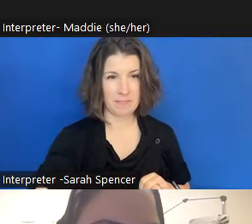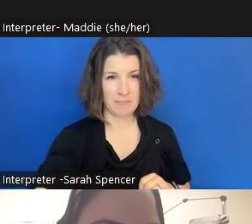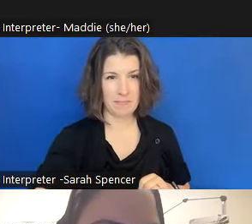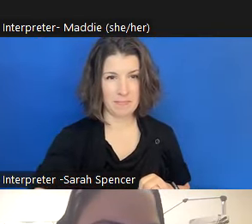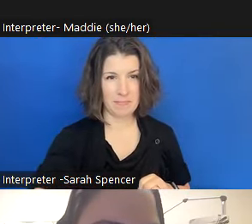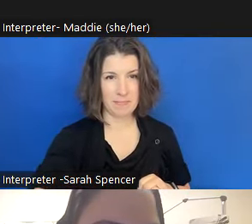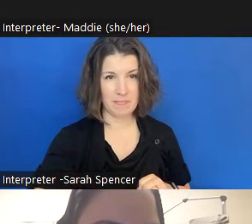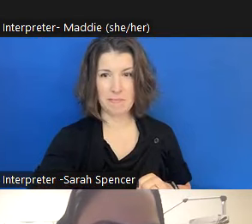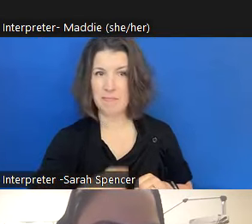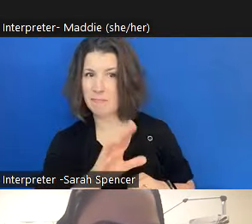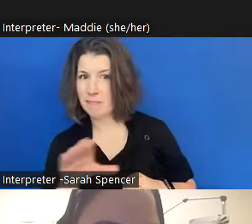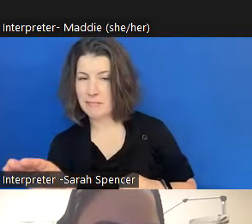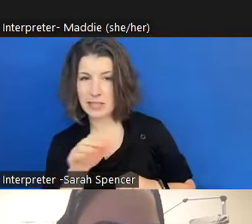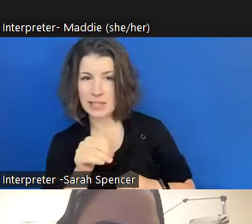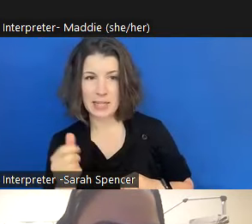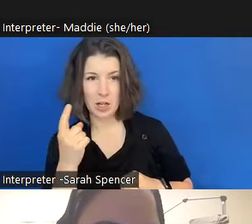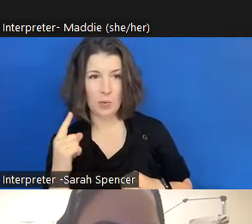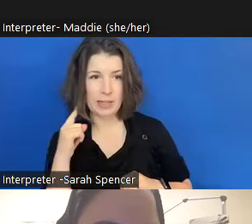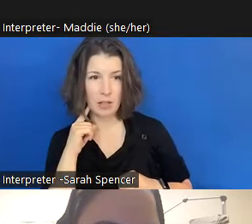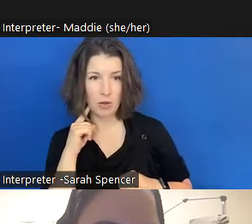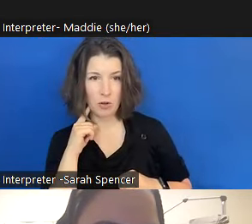Does anyone hear the sound?